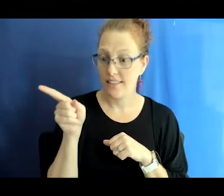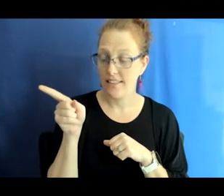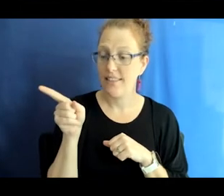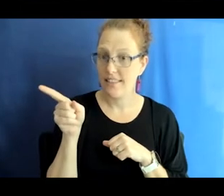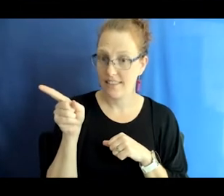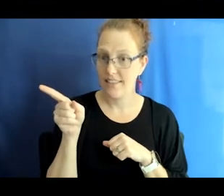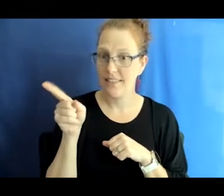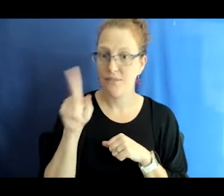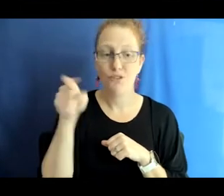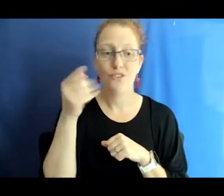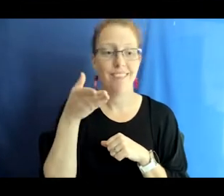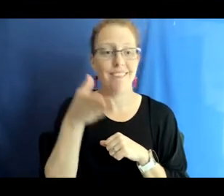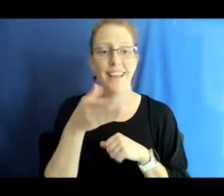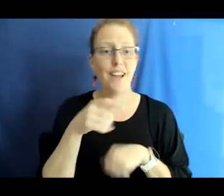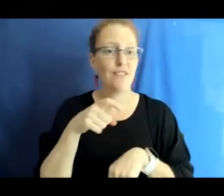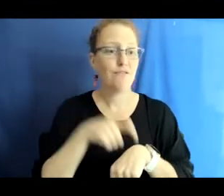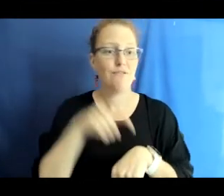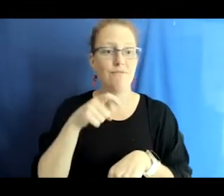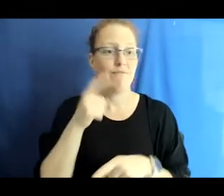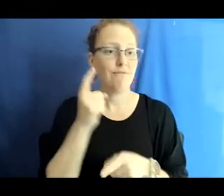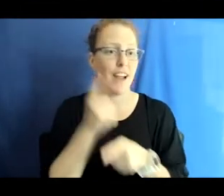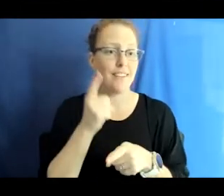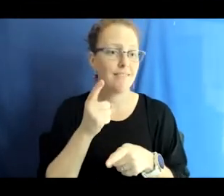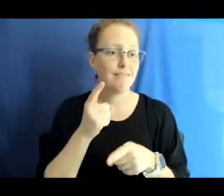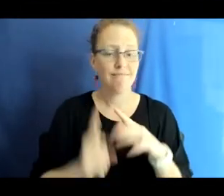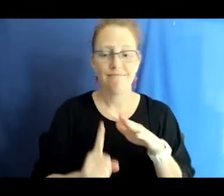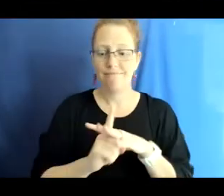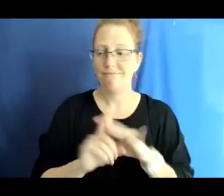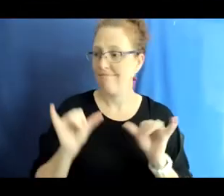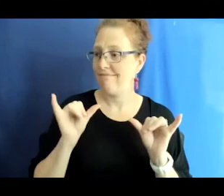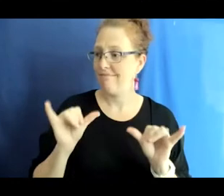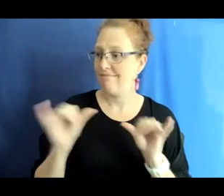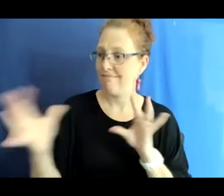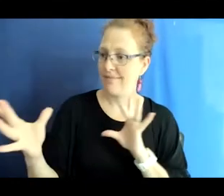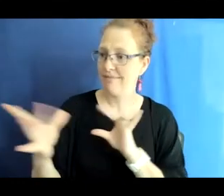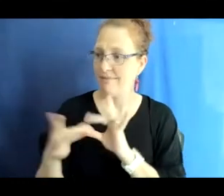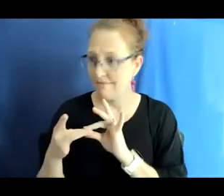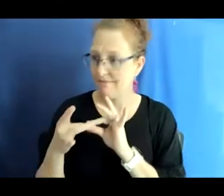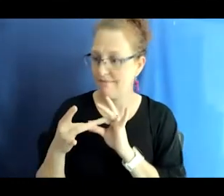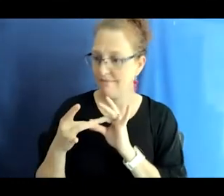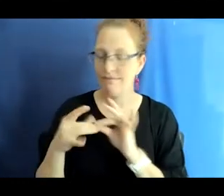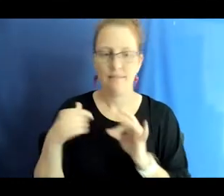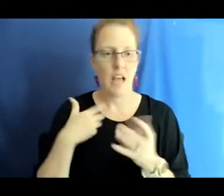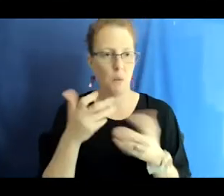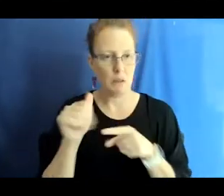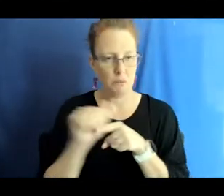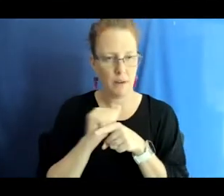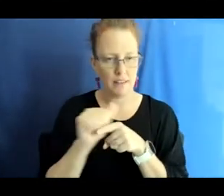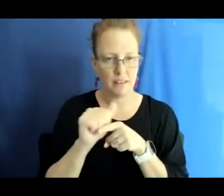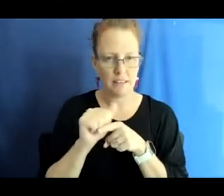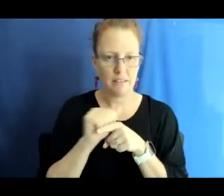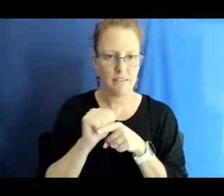just there at the right point, because I wanted to maybe practice to shoot some dialogue scenes. I was maybe